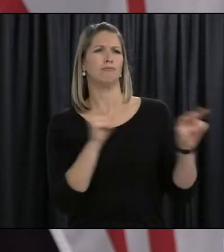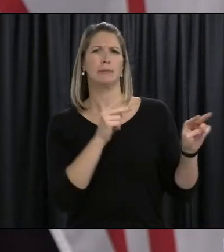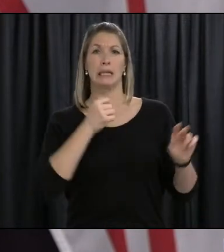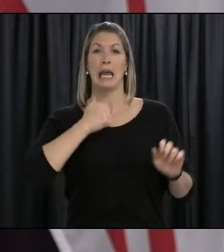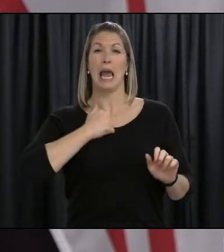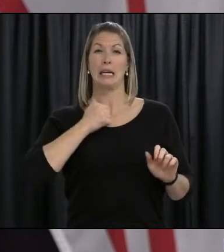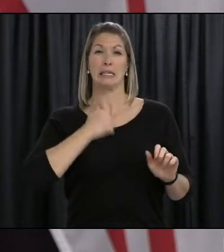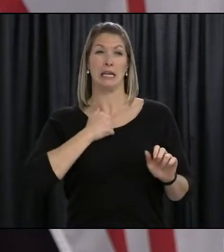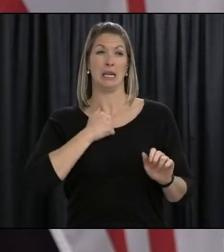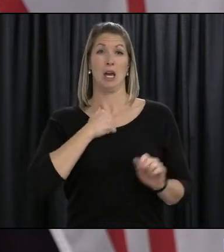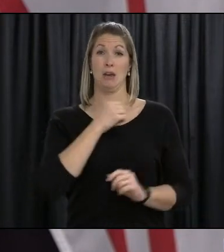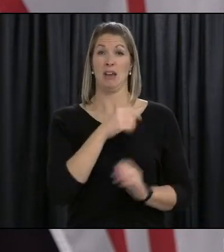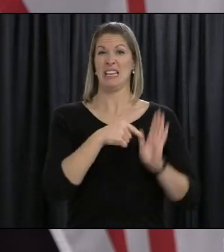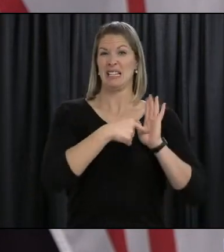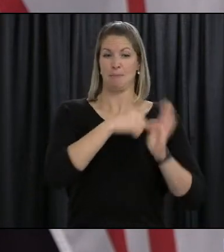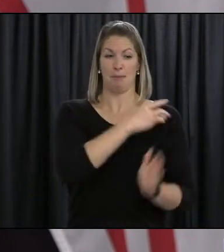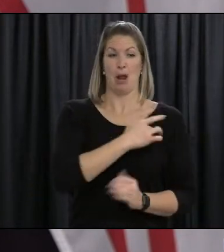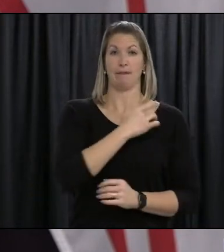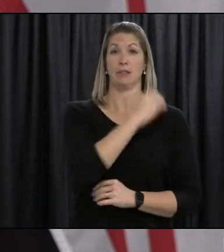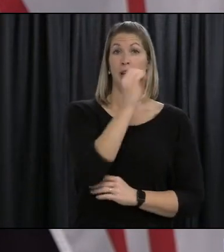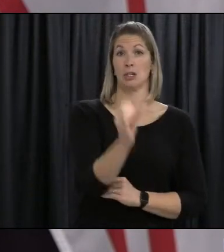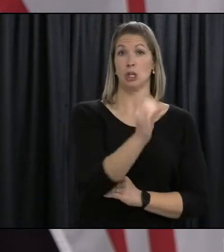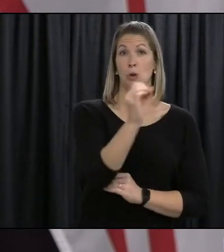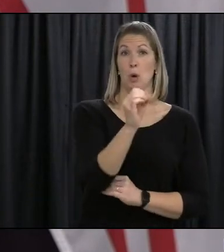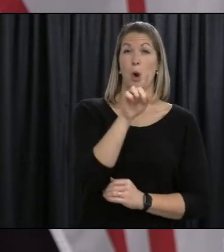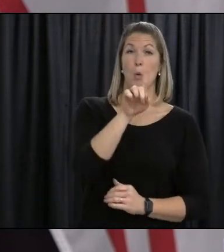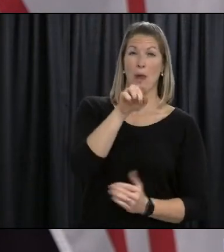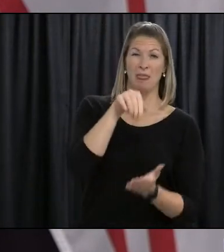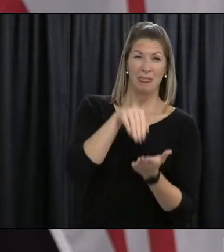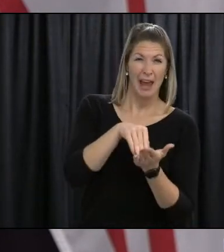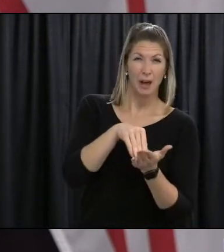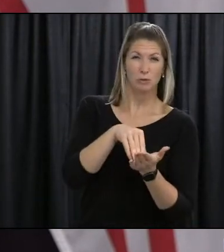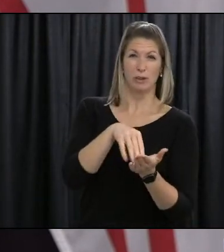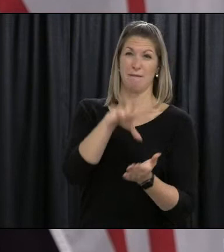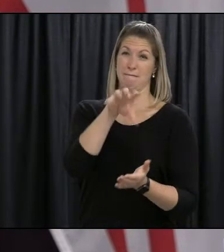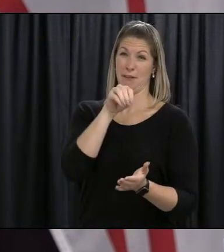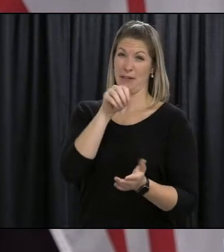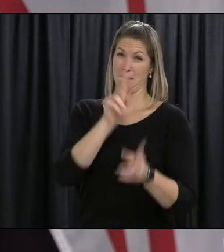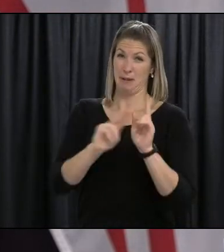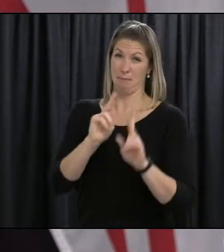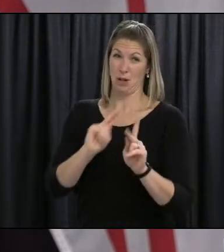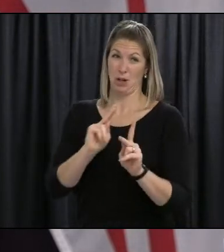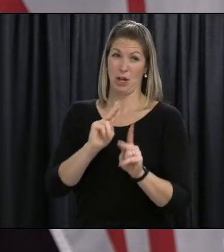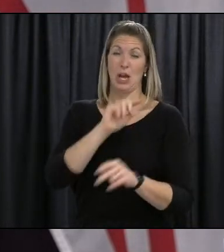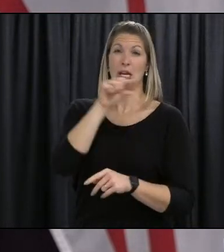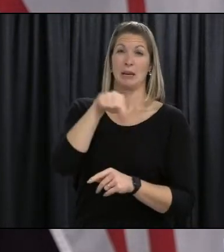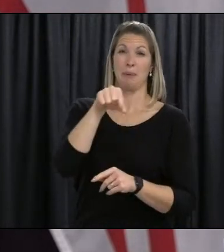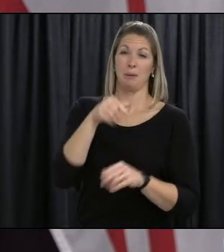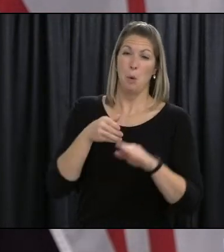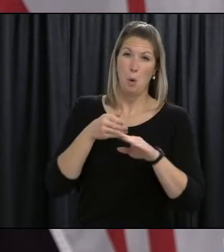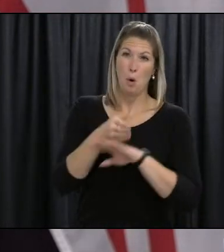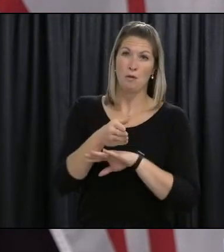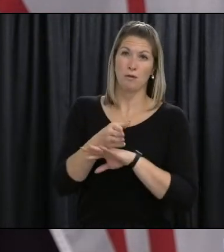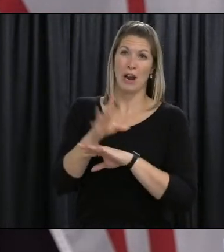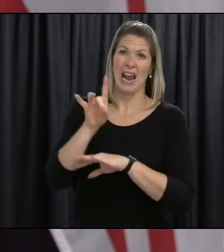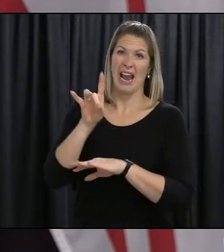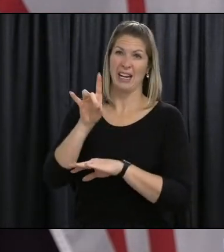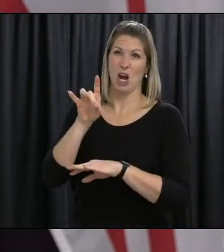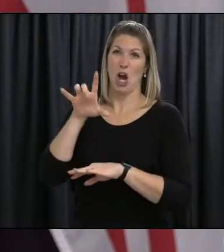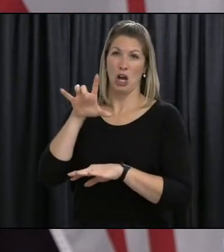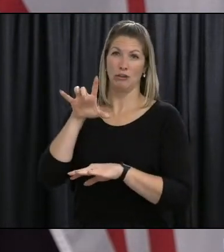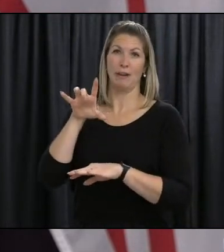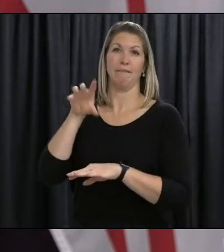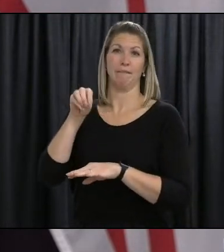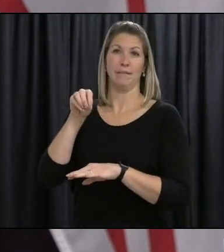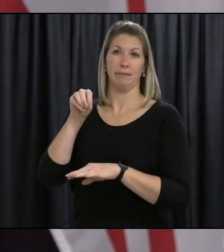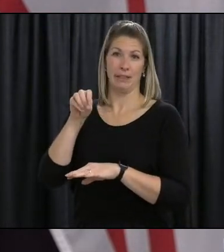Ontario had 1,050 new cases, Quebec had over 850, Alberta recorded